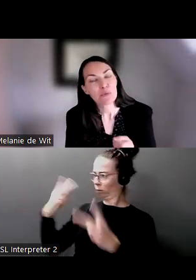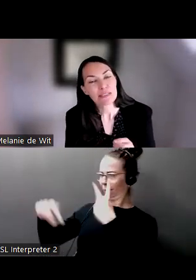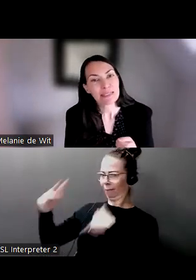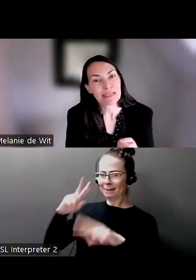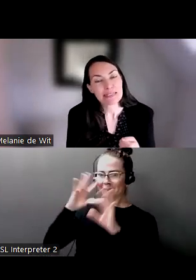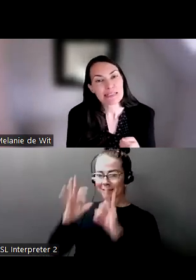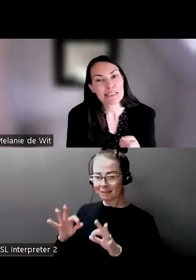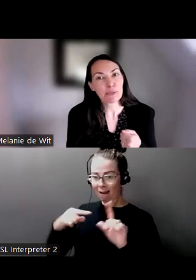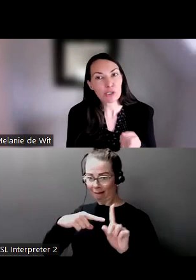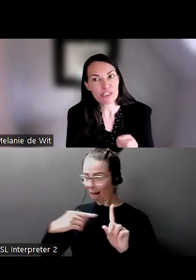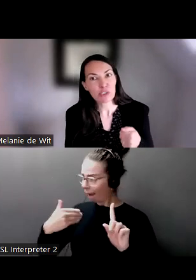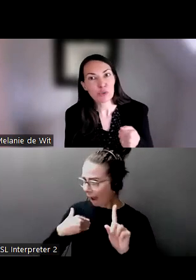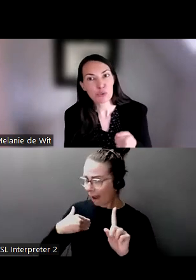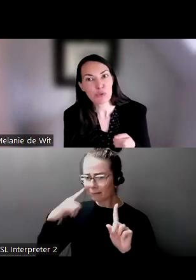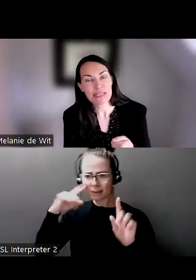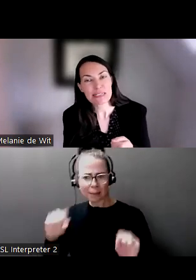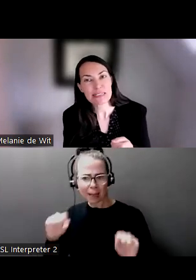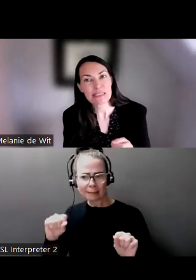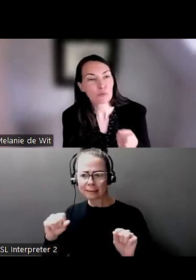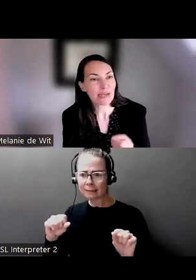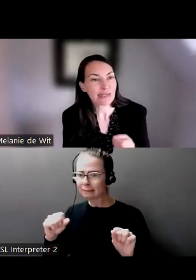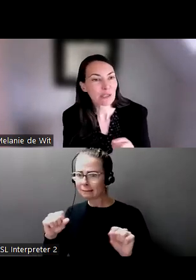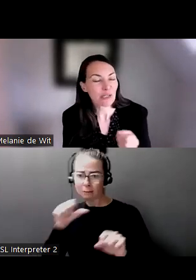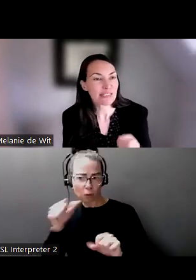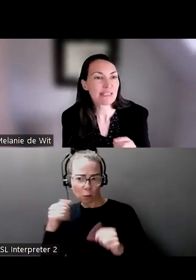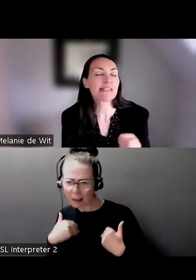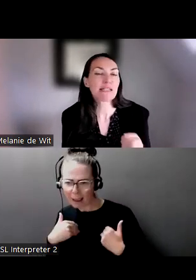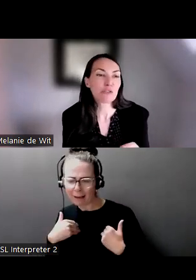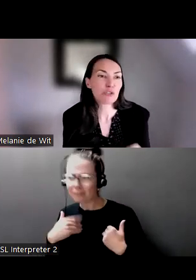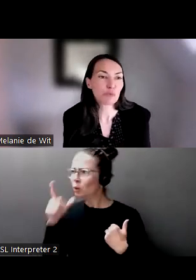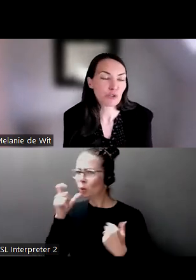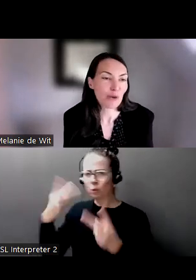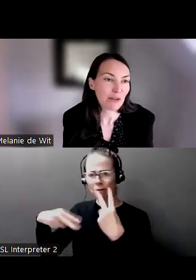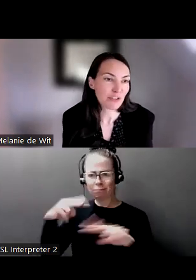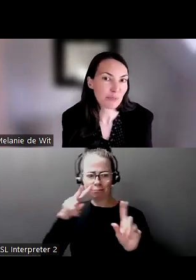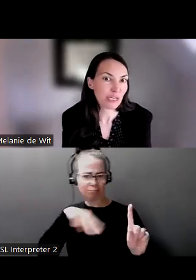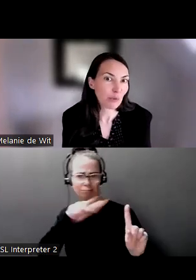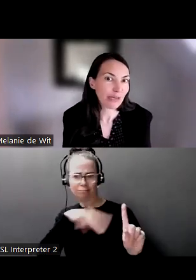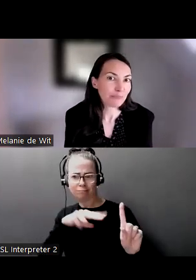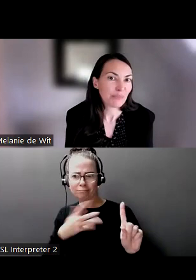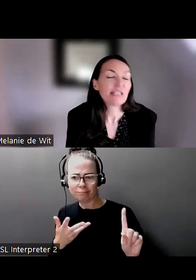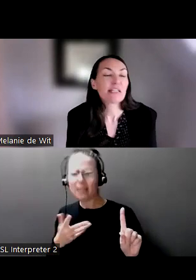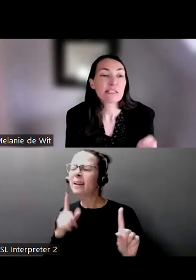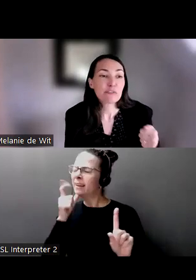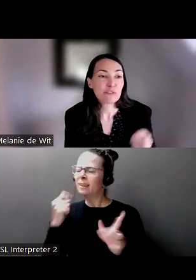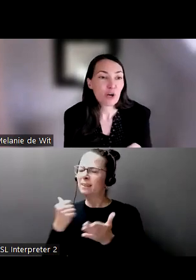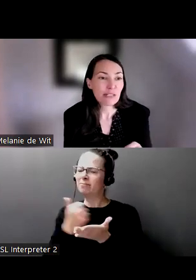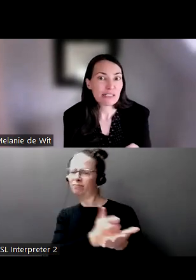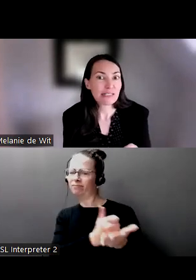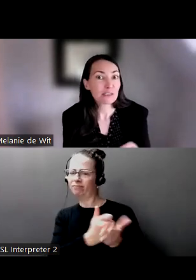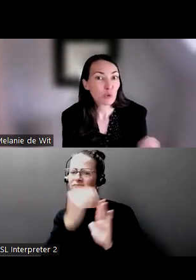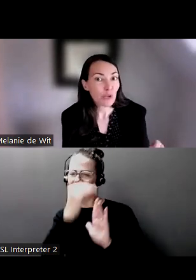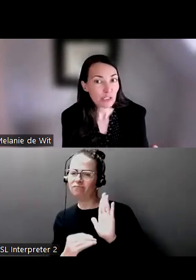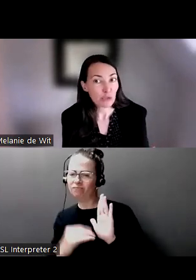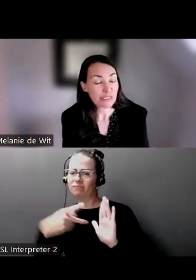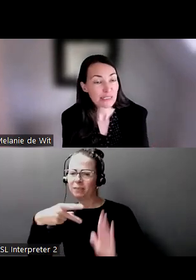And really, it's the person who is writing or assisting you to draft the POA. So if you've gone to